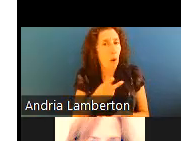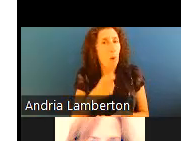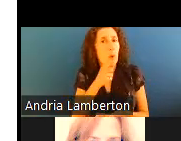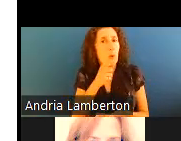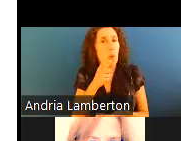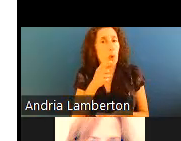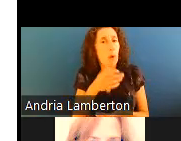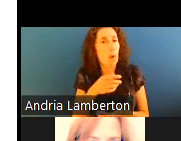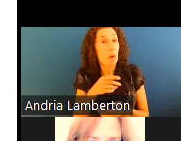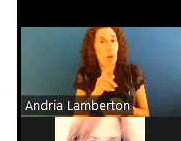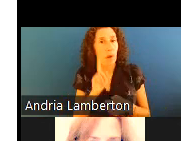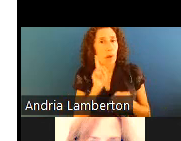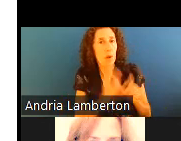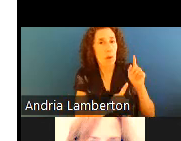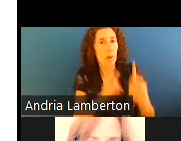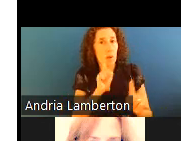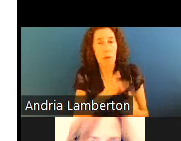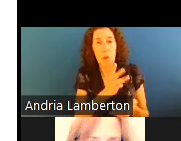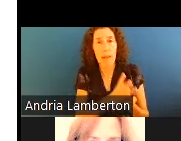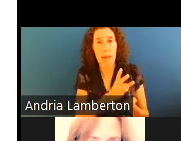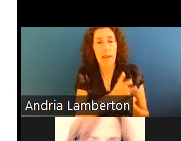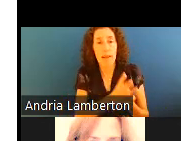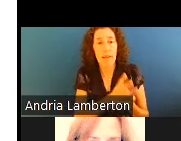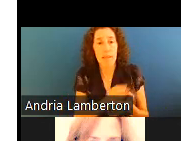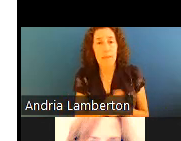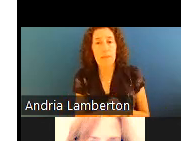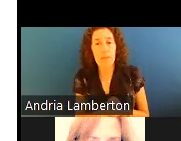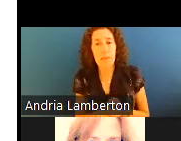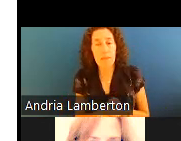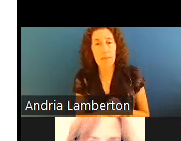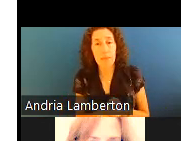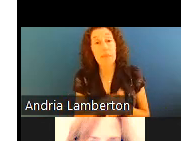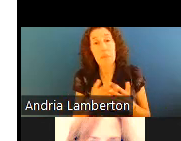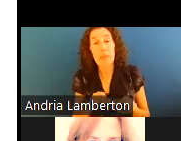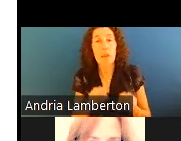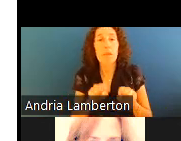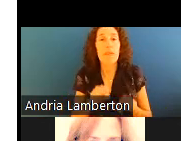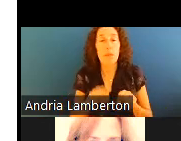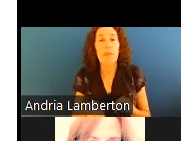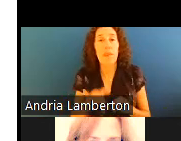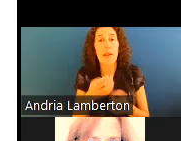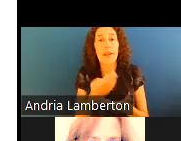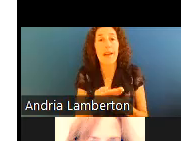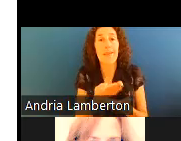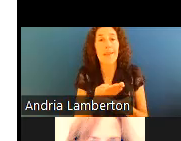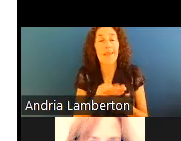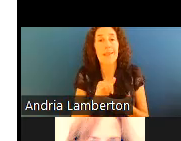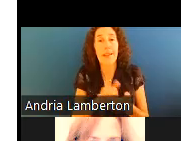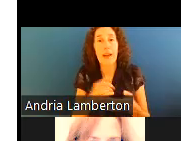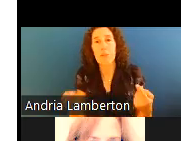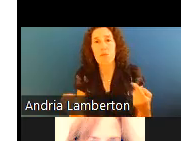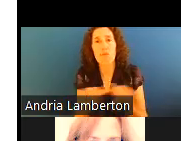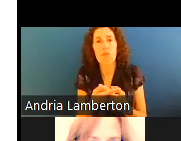were out of state, but it turns out there's employment records that show the defendant was actually in Maryland or something of